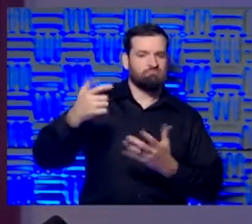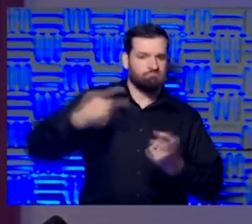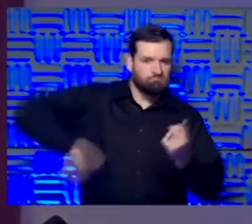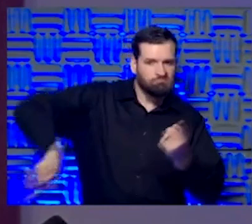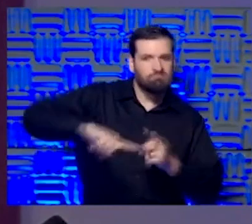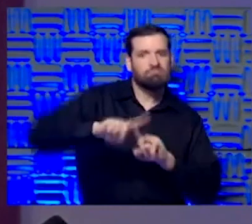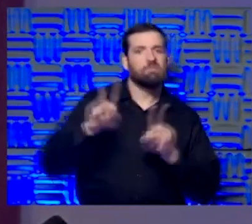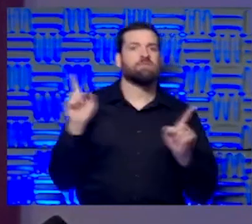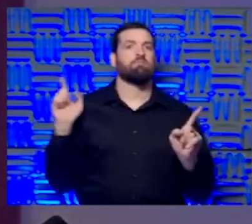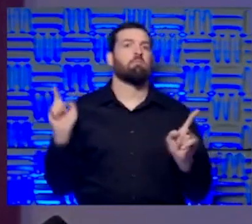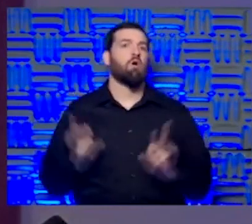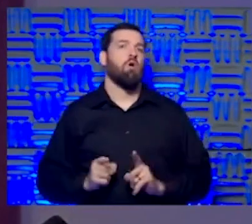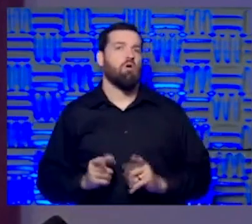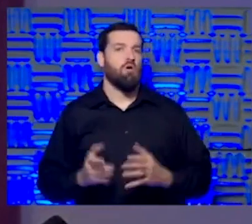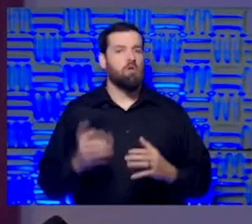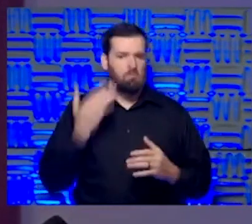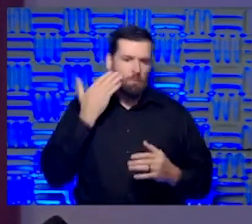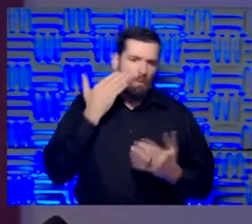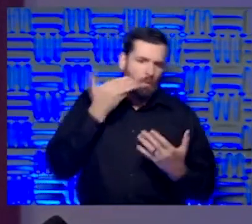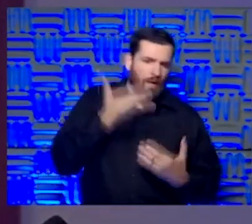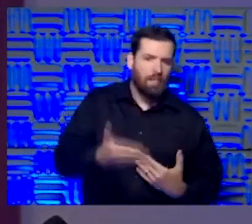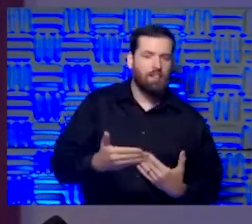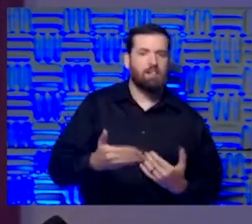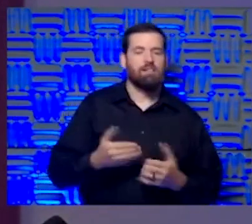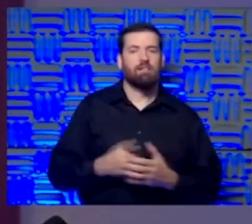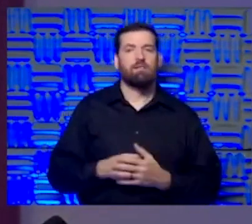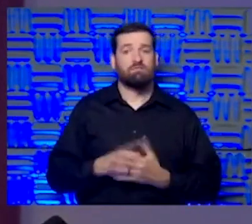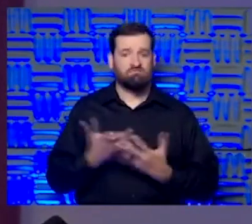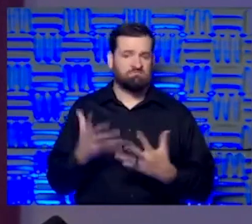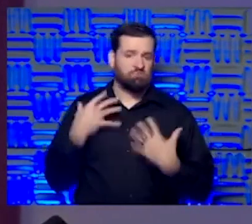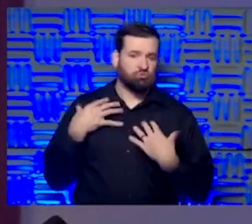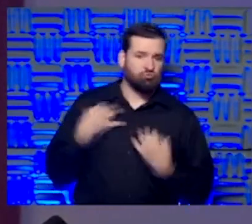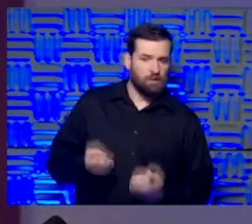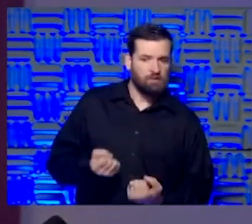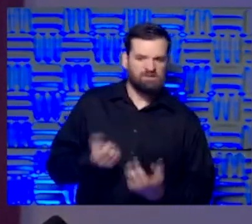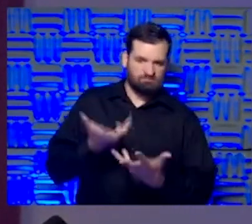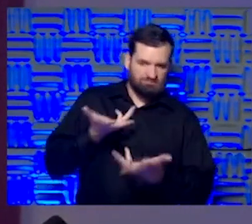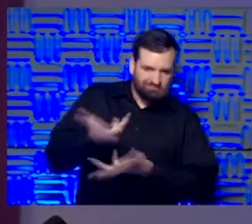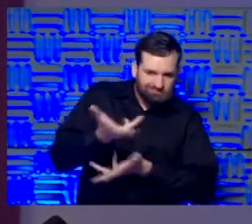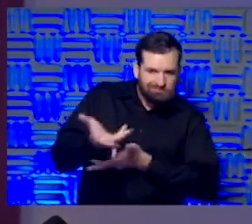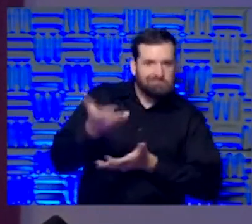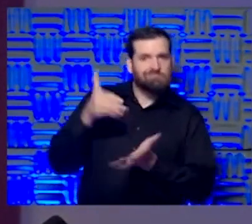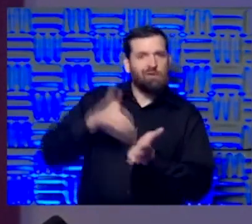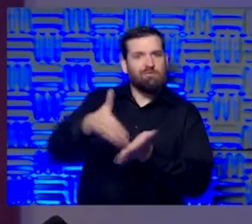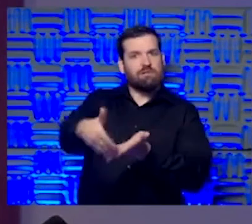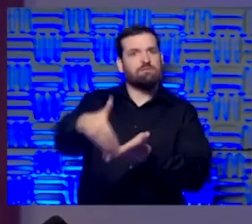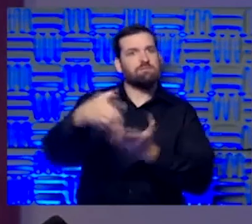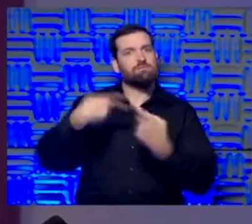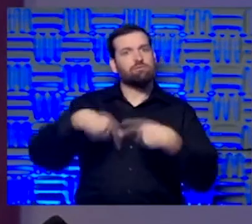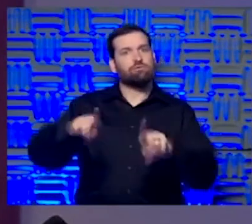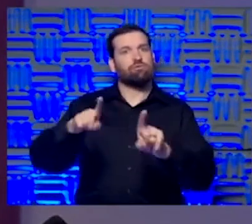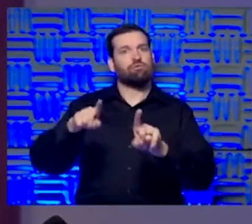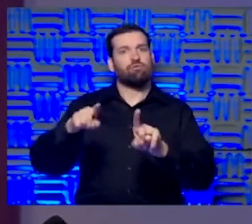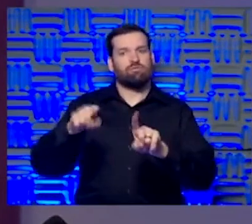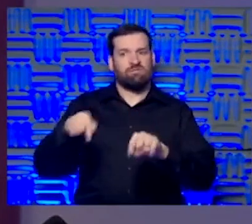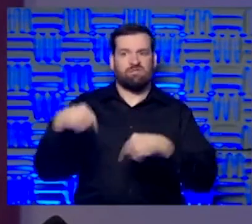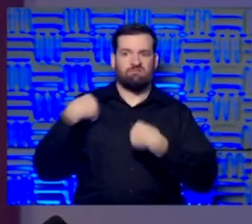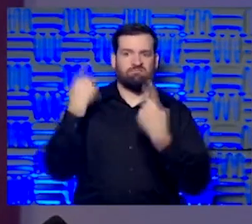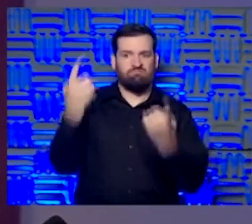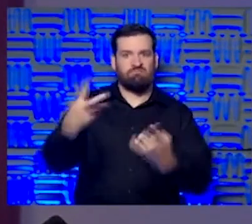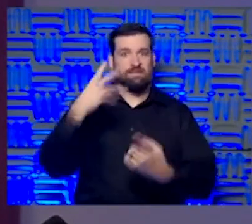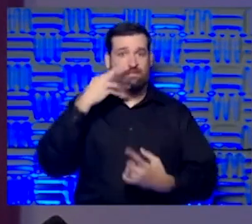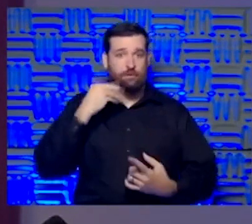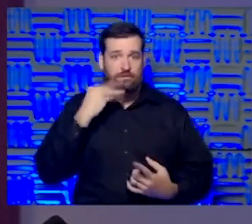maybe a smaller, ones that you know well and have trusted and have been talking to on a consistent basis during this whole